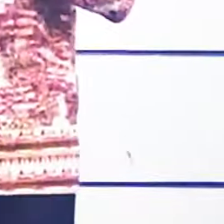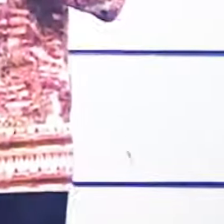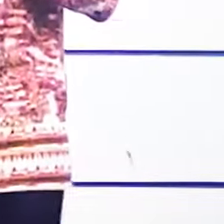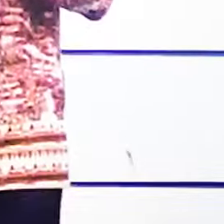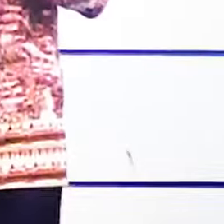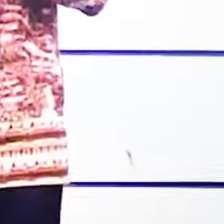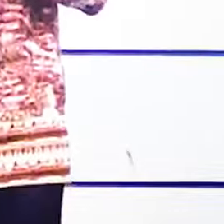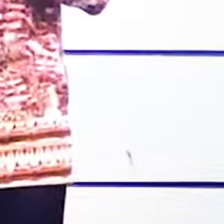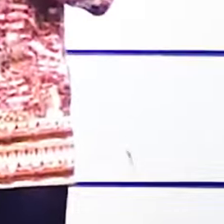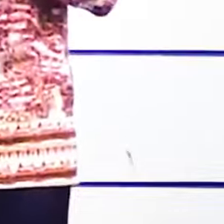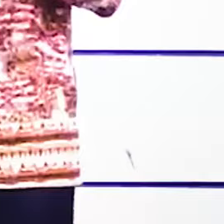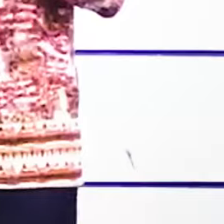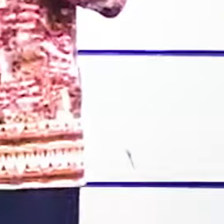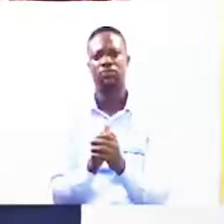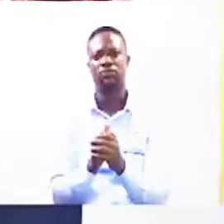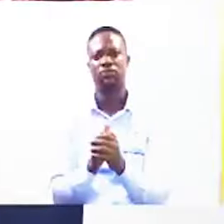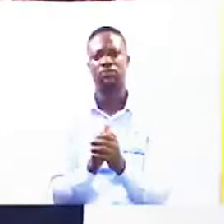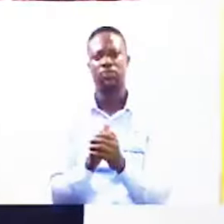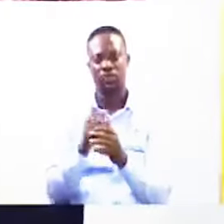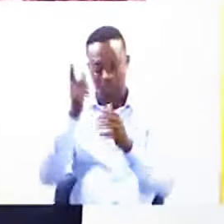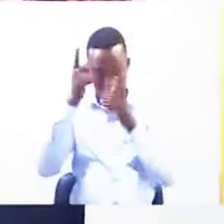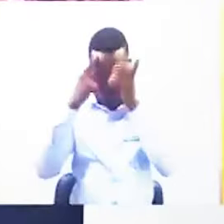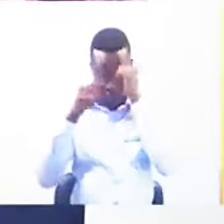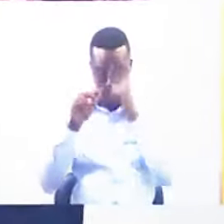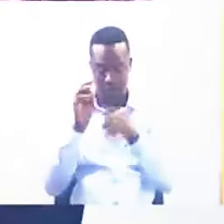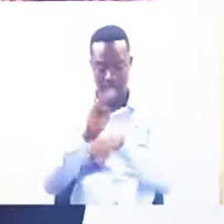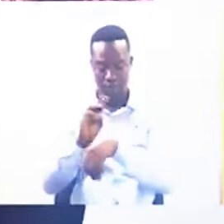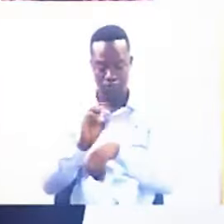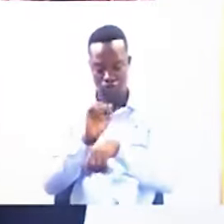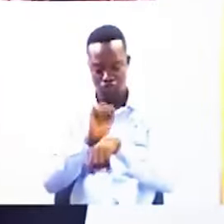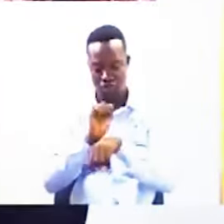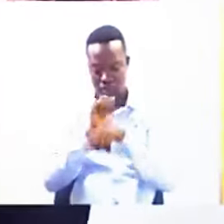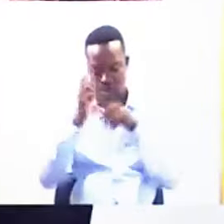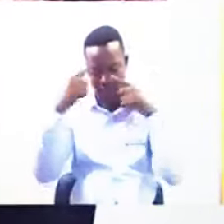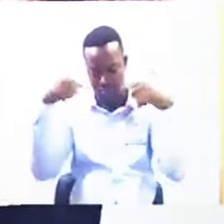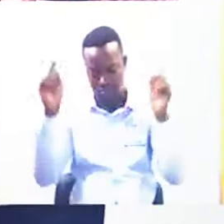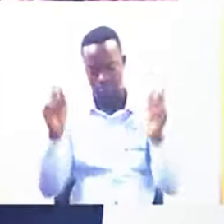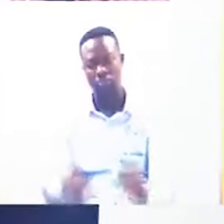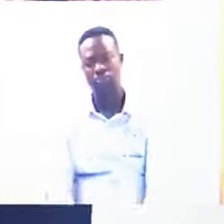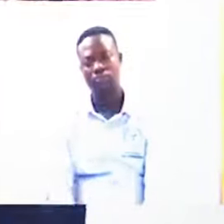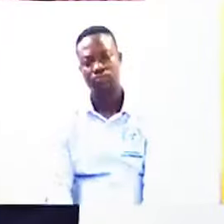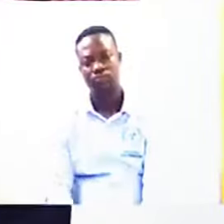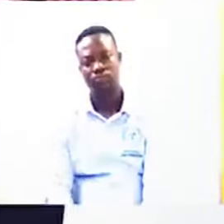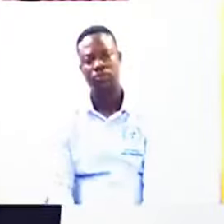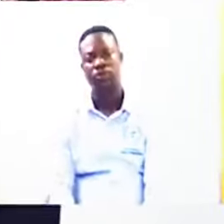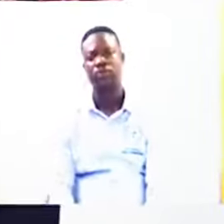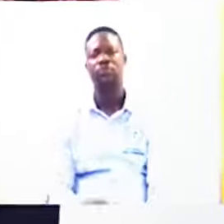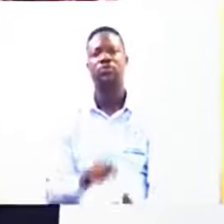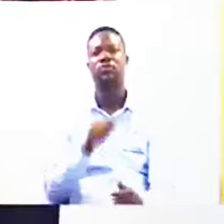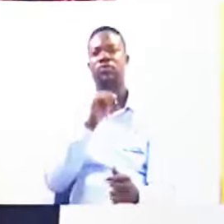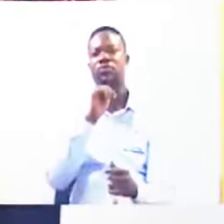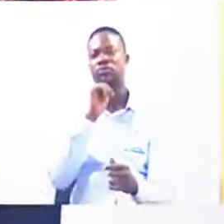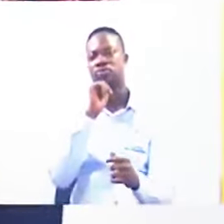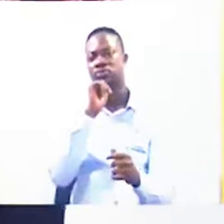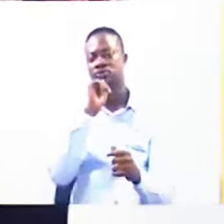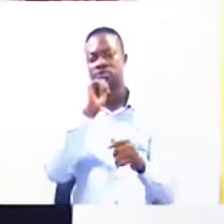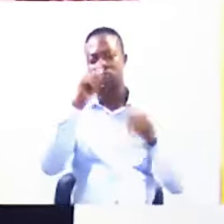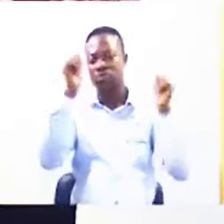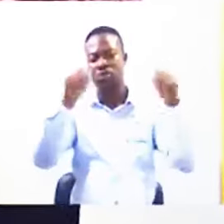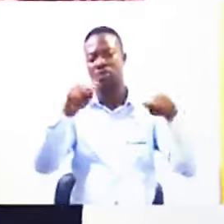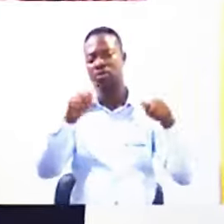for the sake of the ministry. It is impossible that no offense